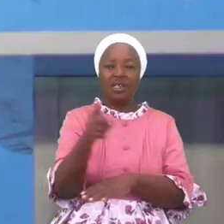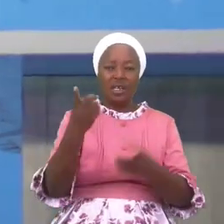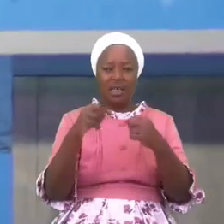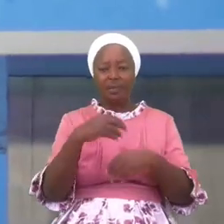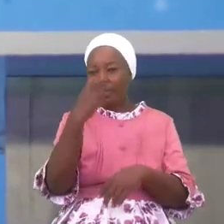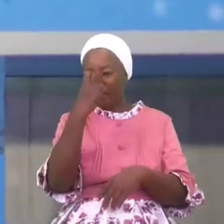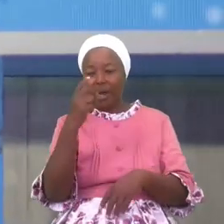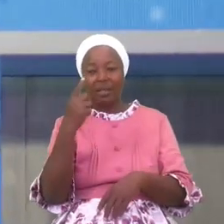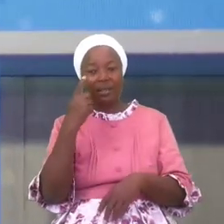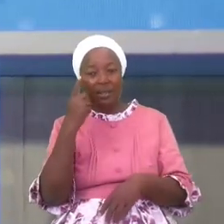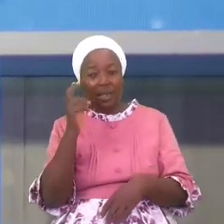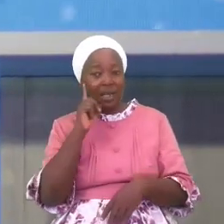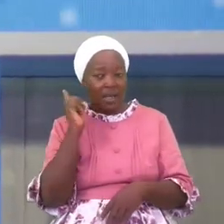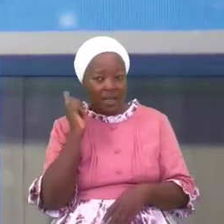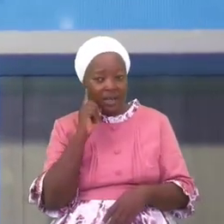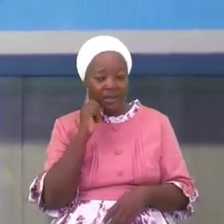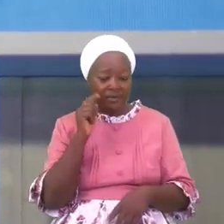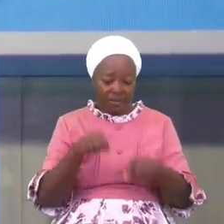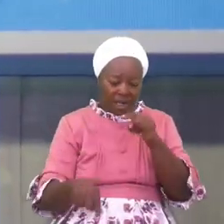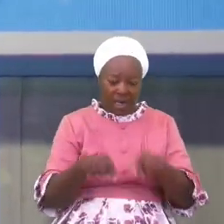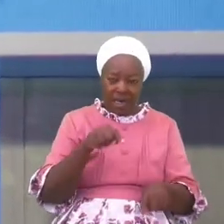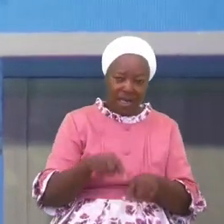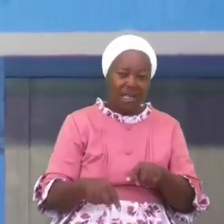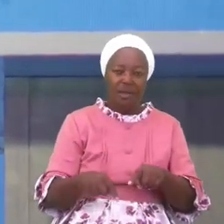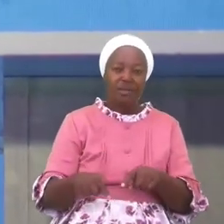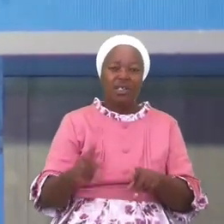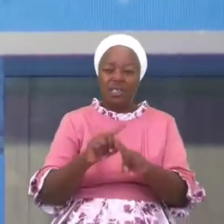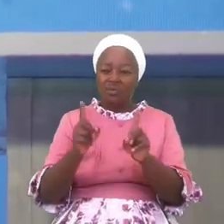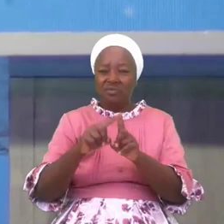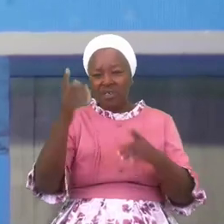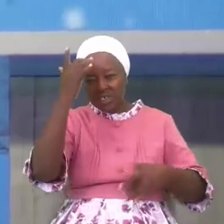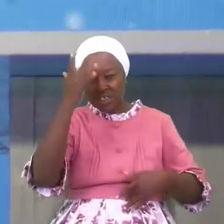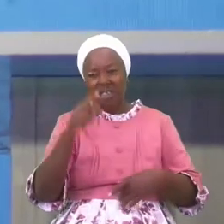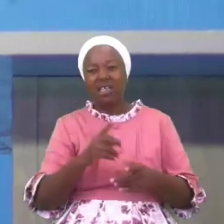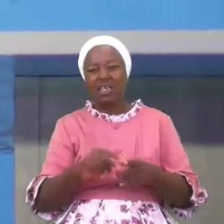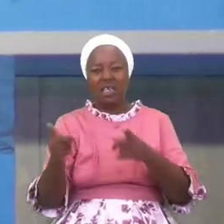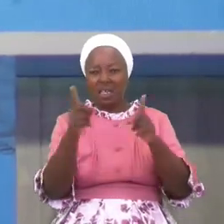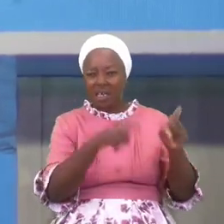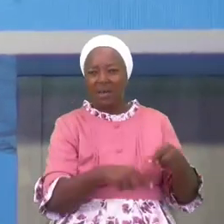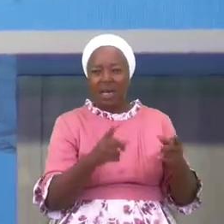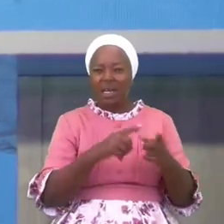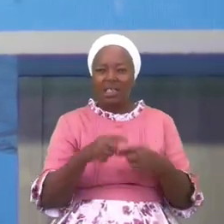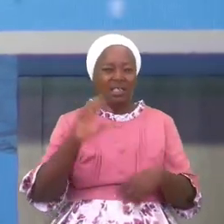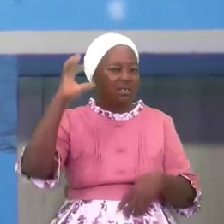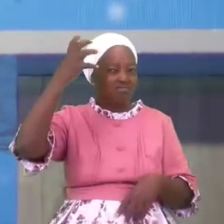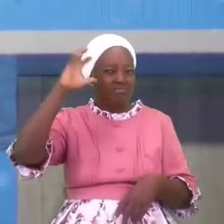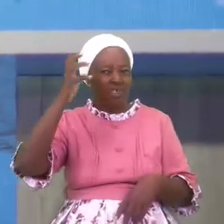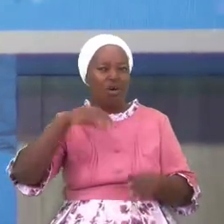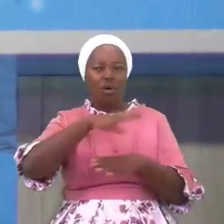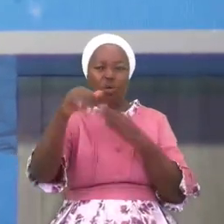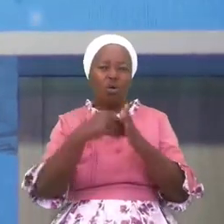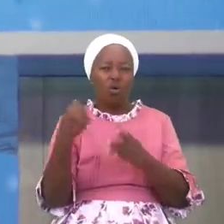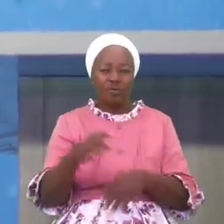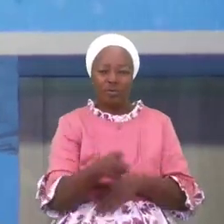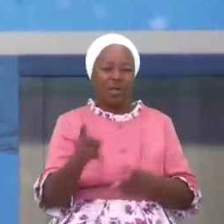maimed, the insane, the lunatic, and they all came. And with his word, one word,